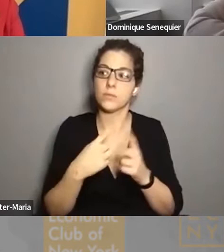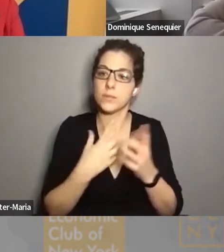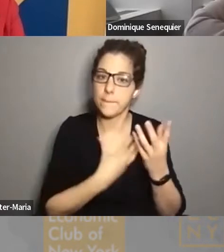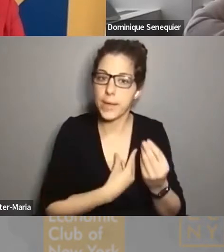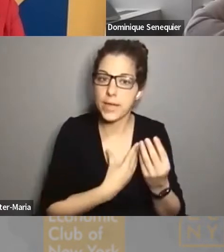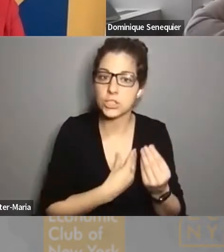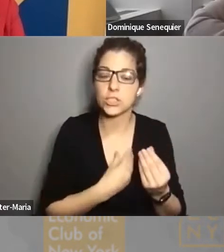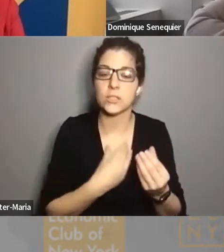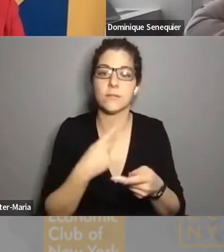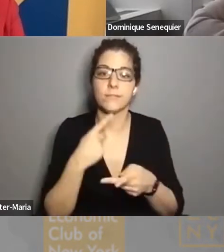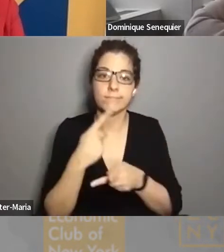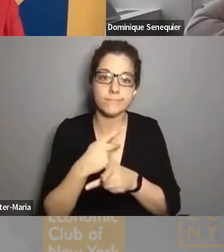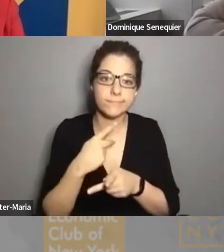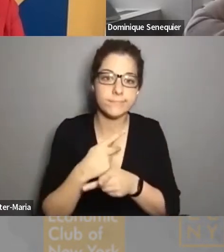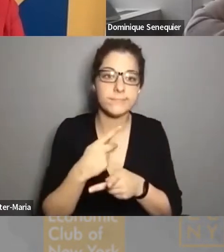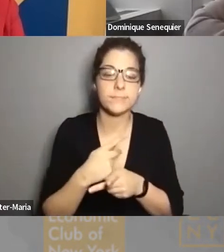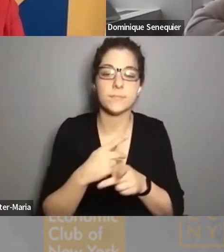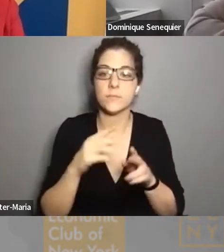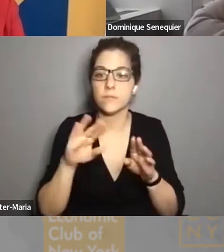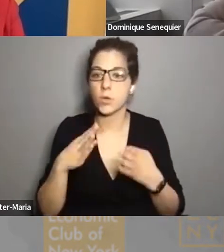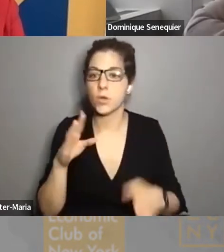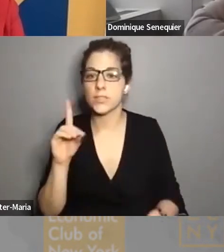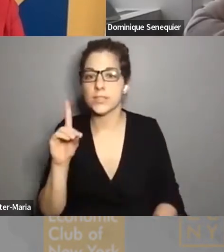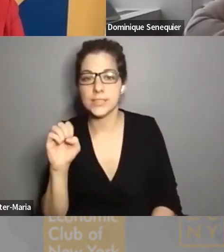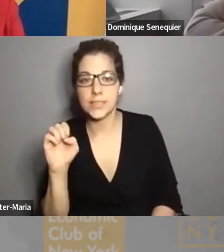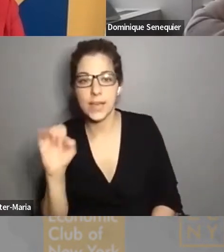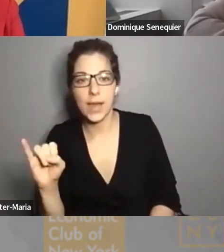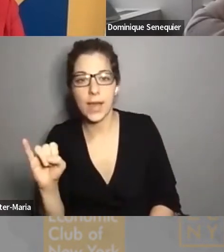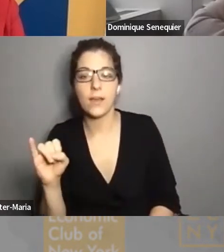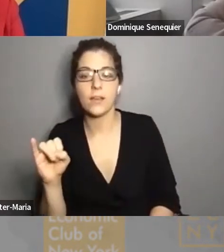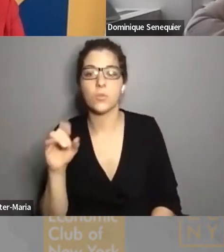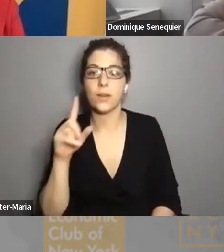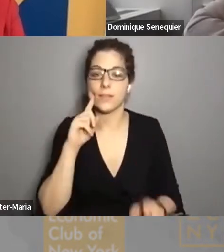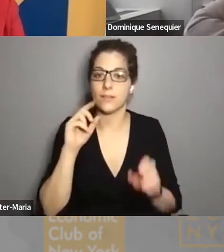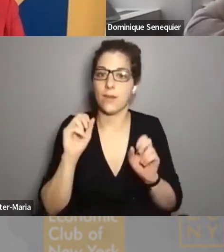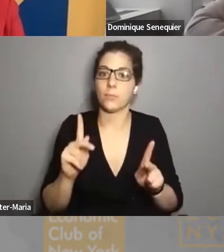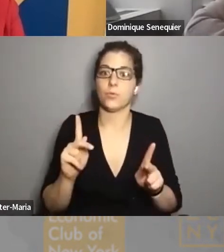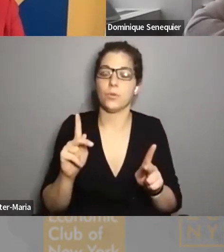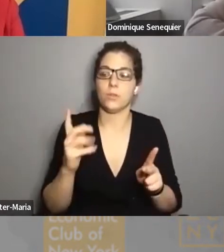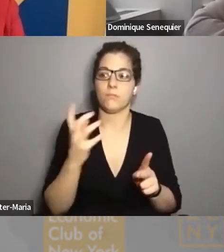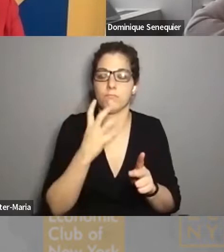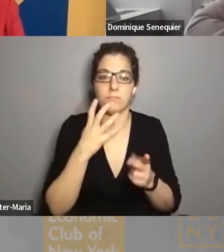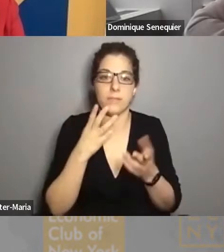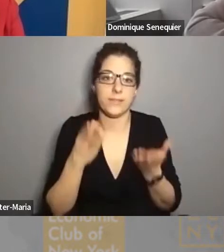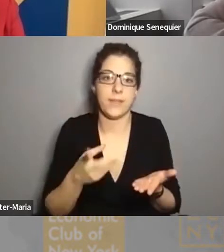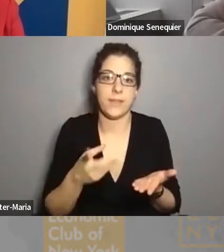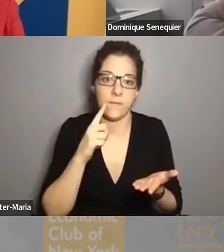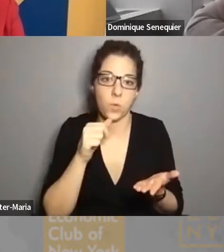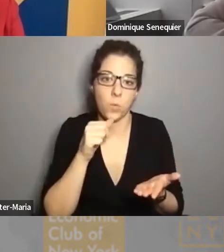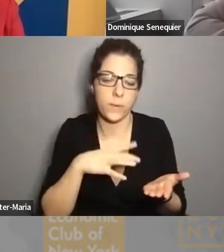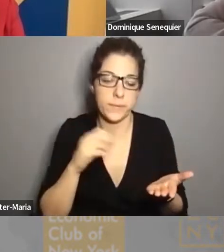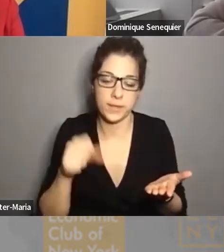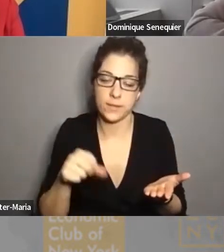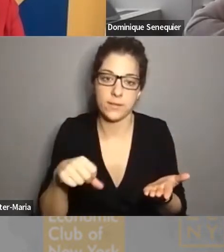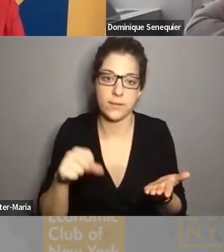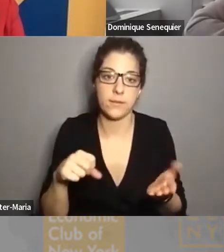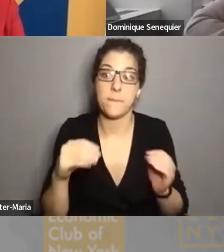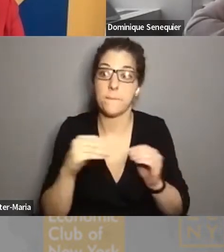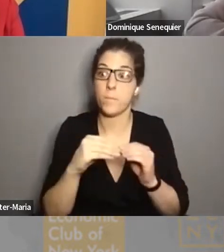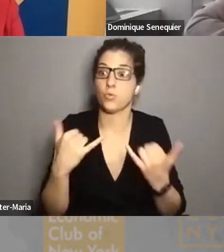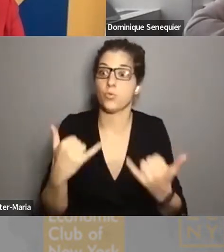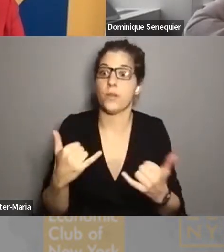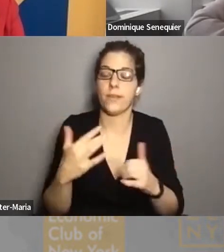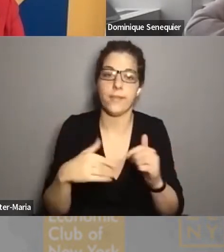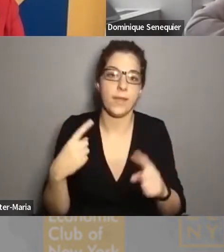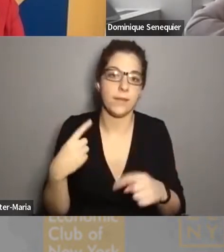and nurturing and focus on DEI. So I think the opportunity is definitely there for women, and more so today than ever